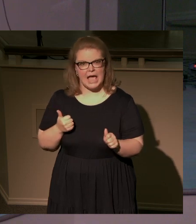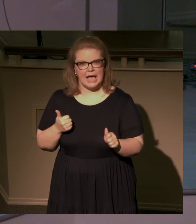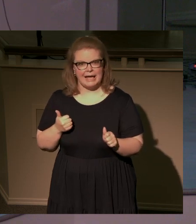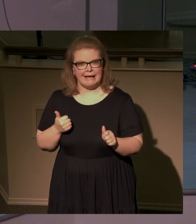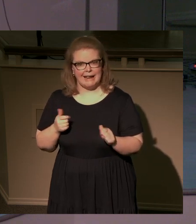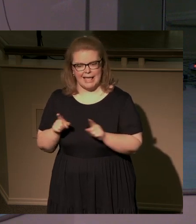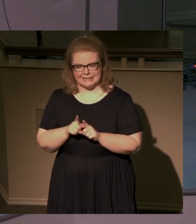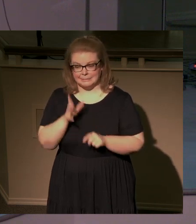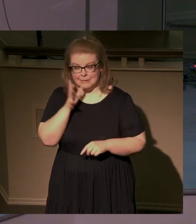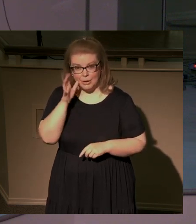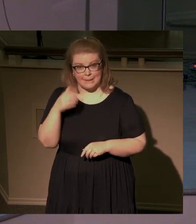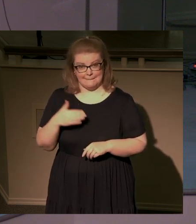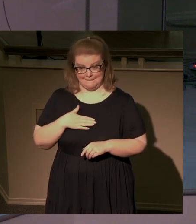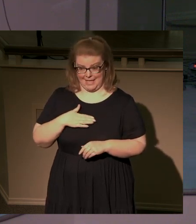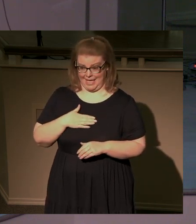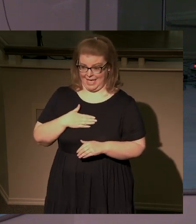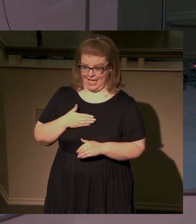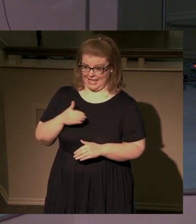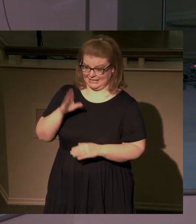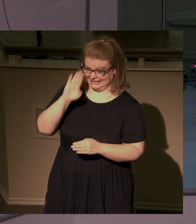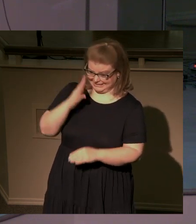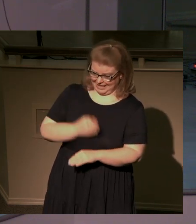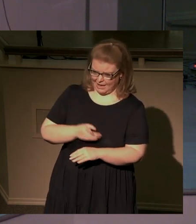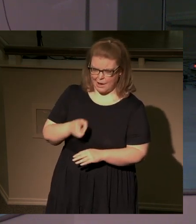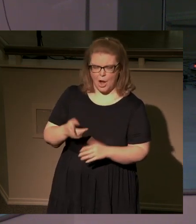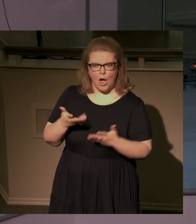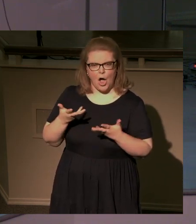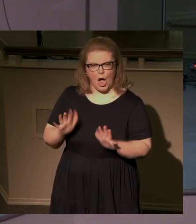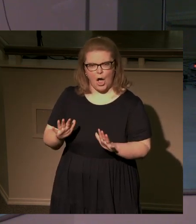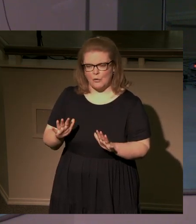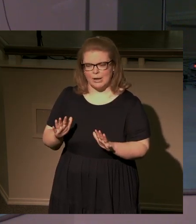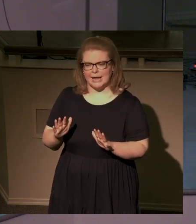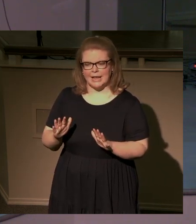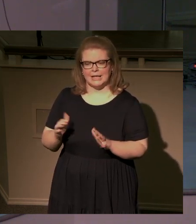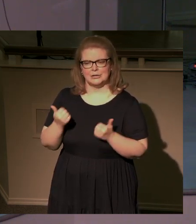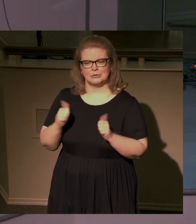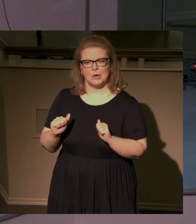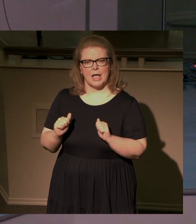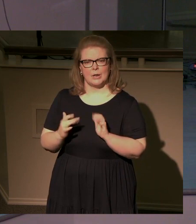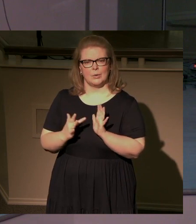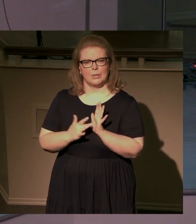my kid was already on top of it and was already playing me.